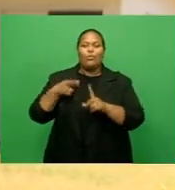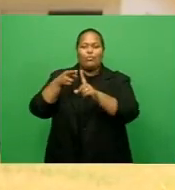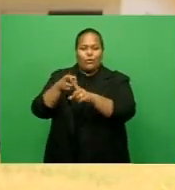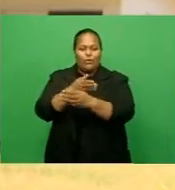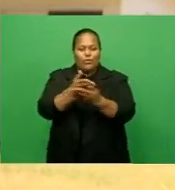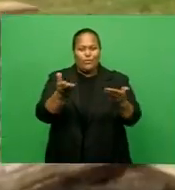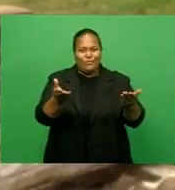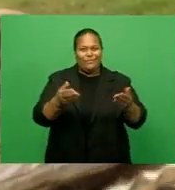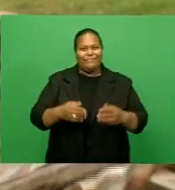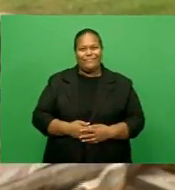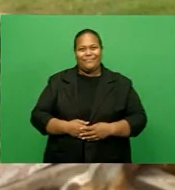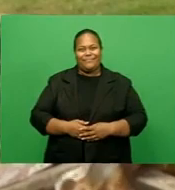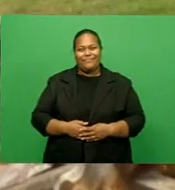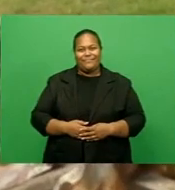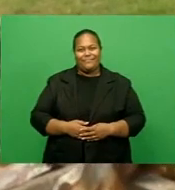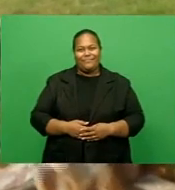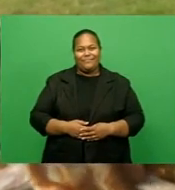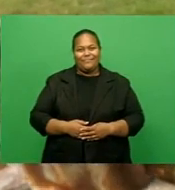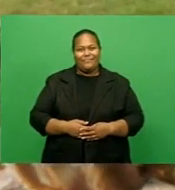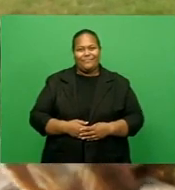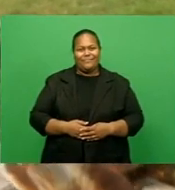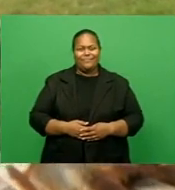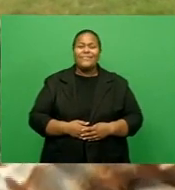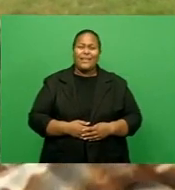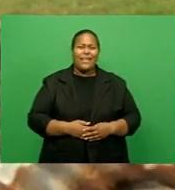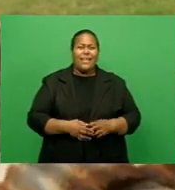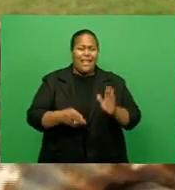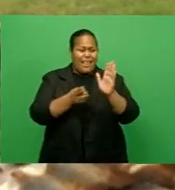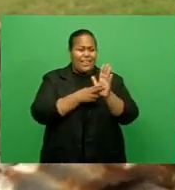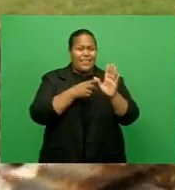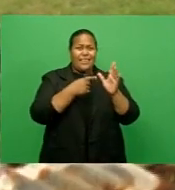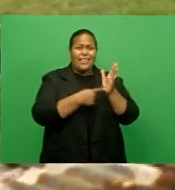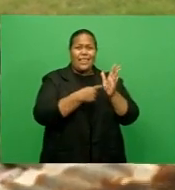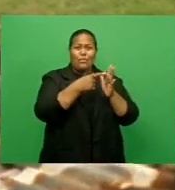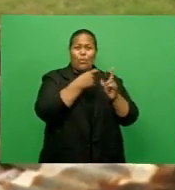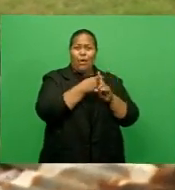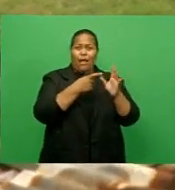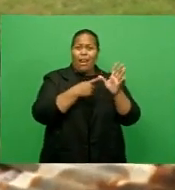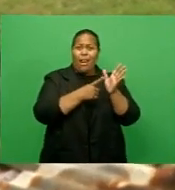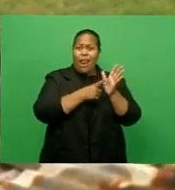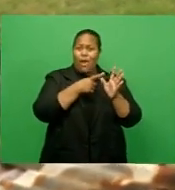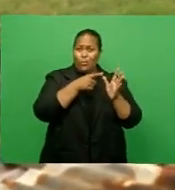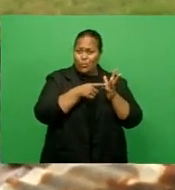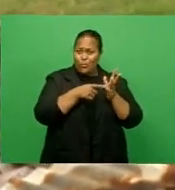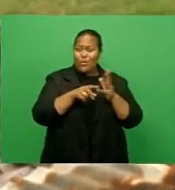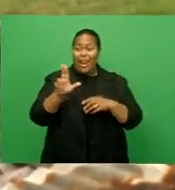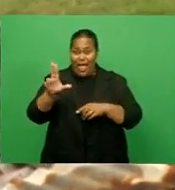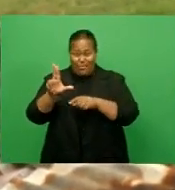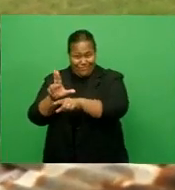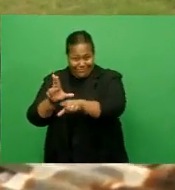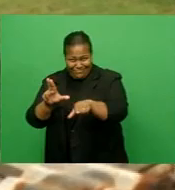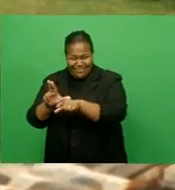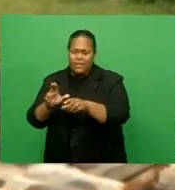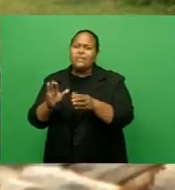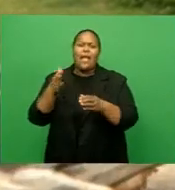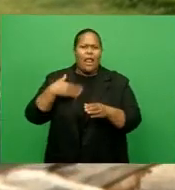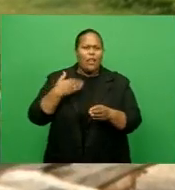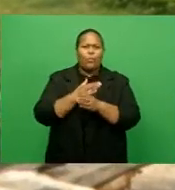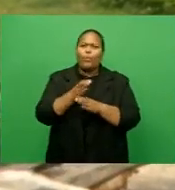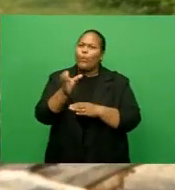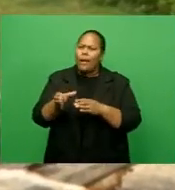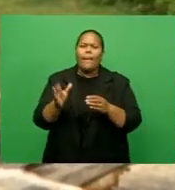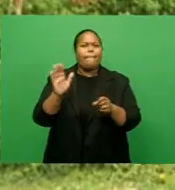the most important thing. Natokalau community health worker Unai Sindovere says she ensures that the compounds are clean at